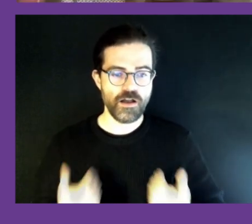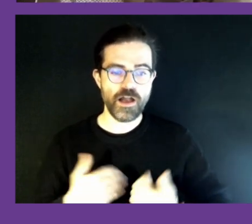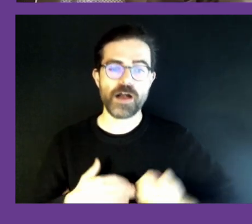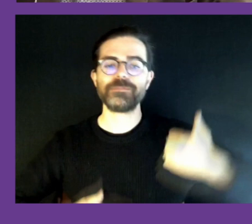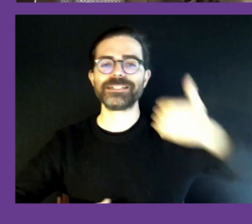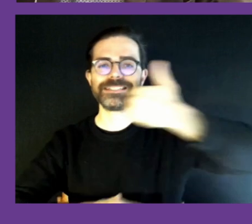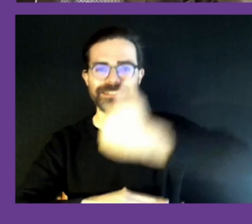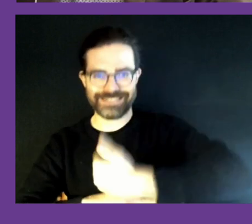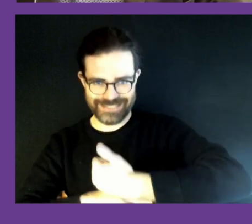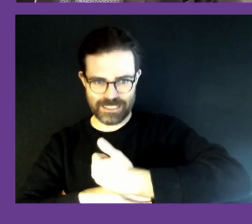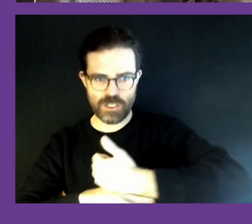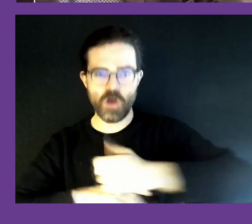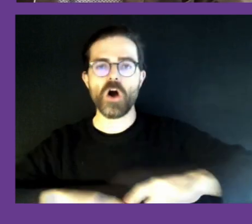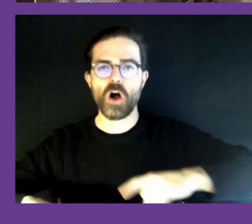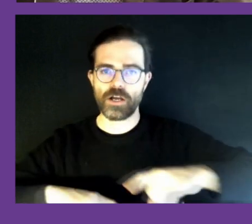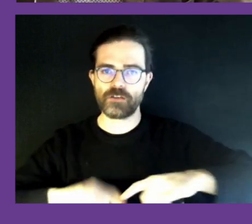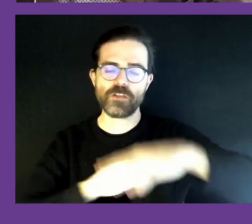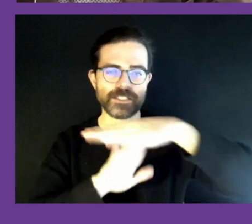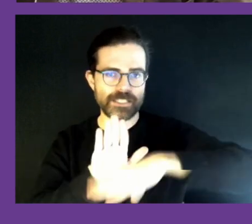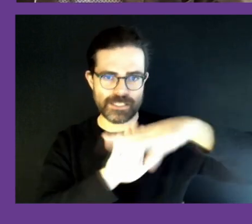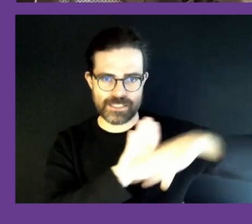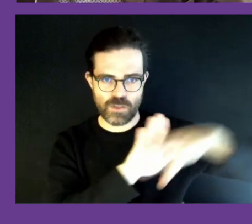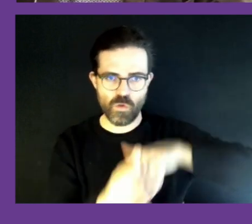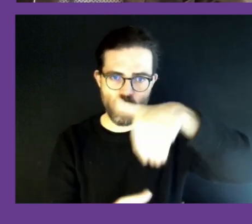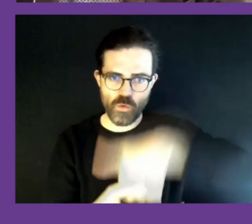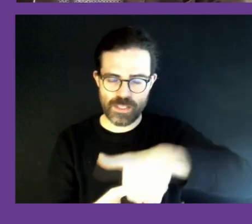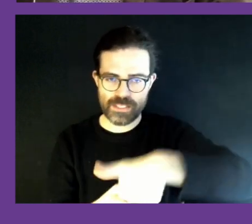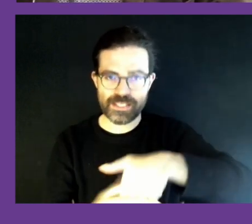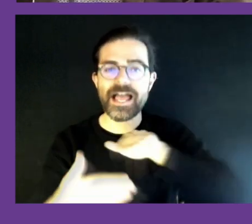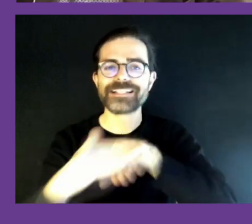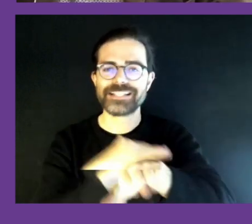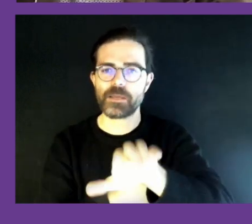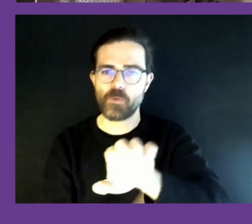And why? Because I'm the secretary of the